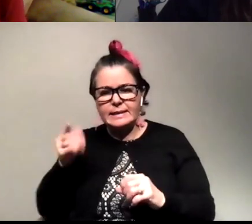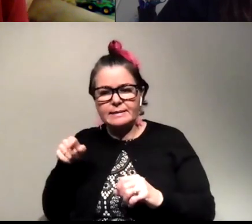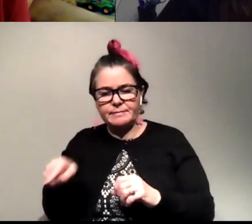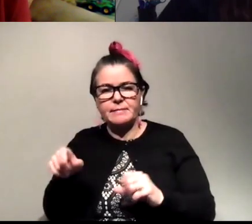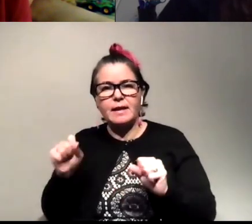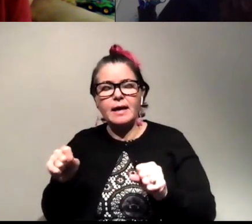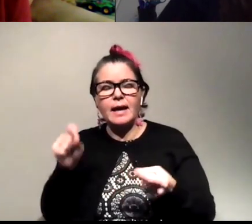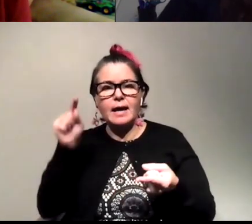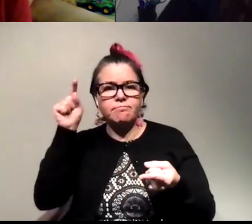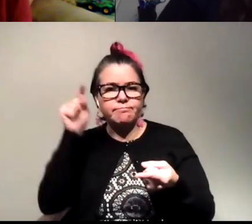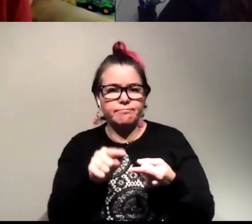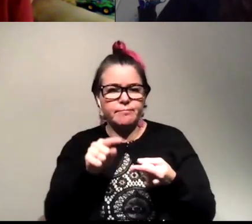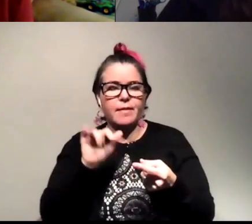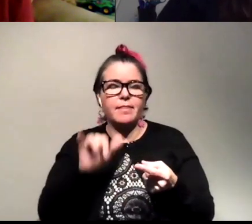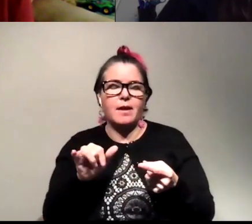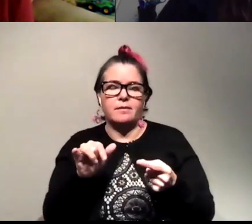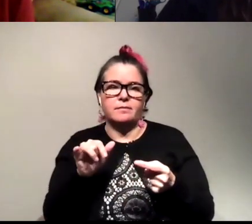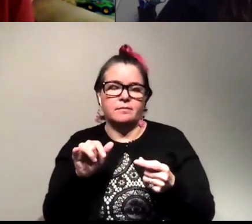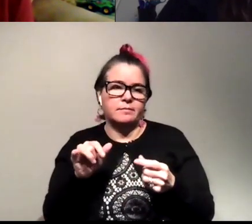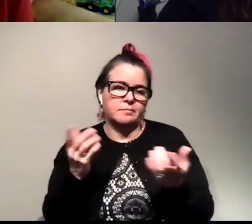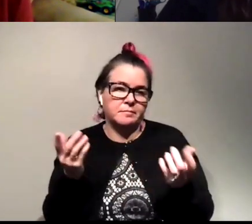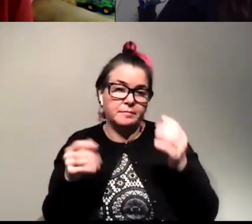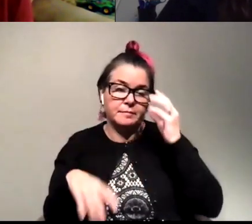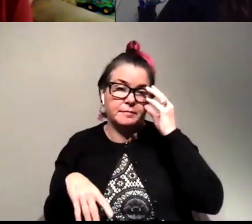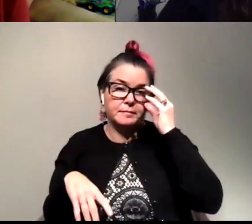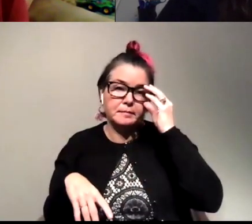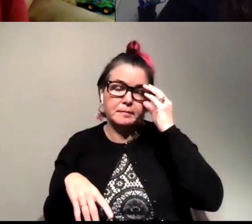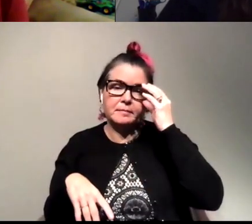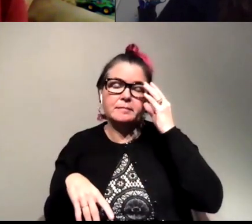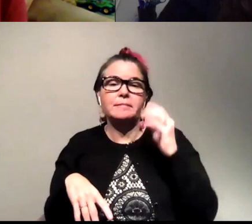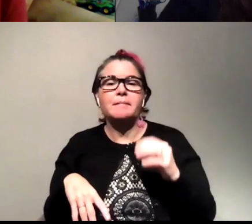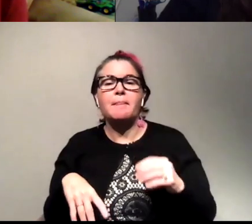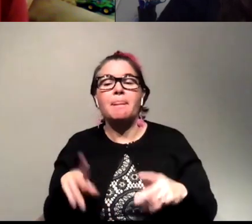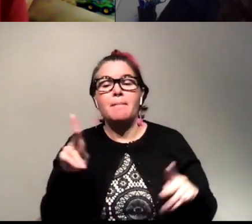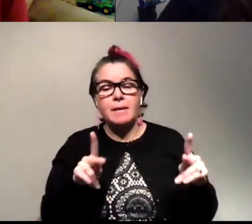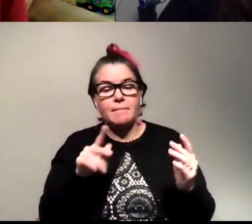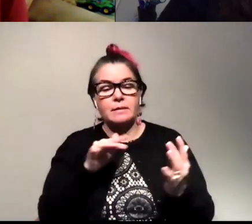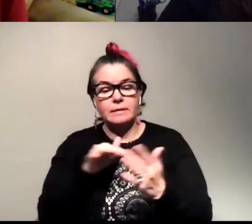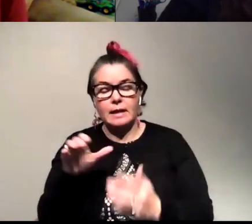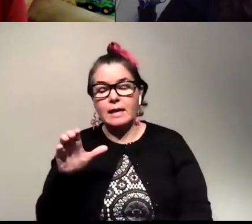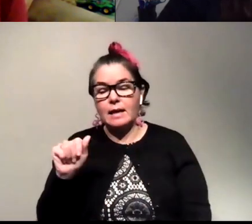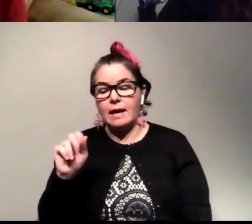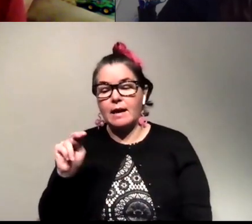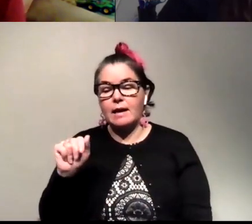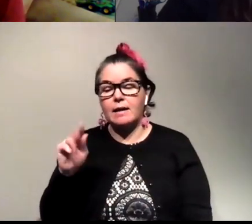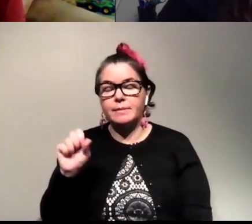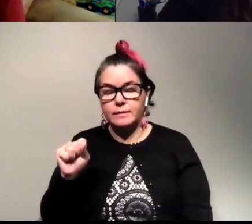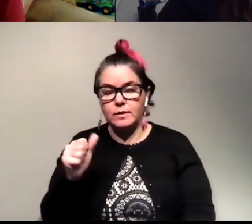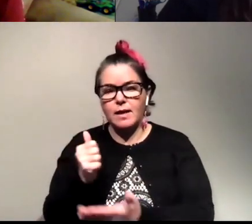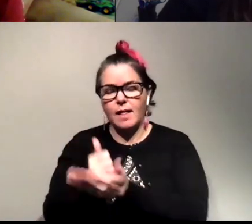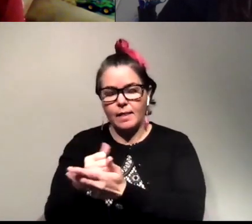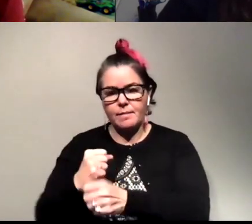that down a little bit. And people are, people are not only studying cannabis to try to help